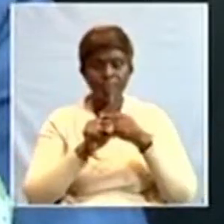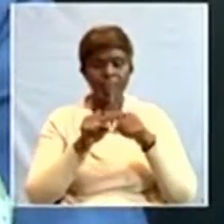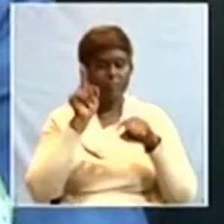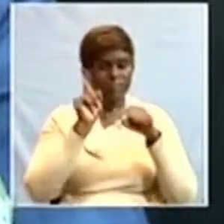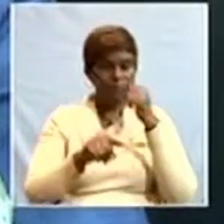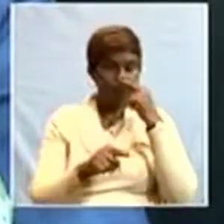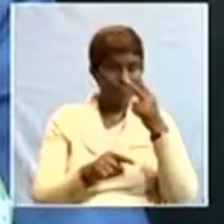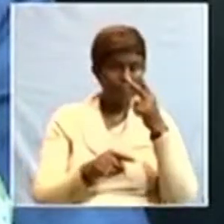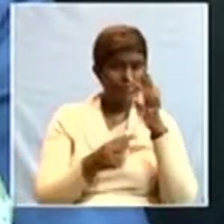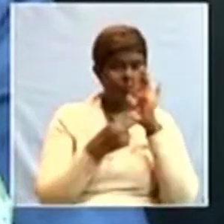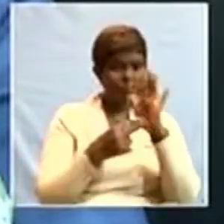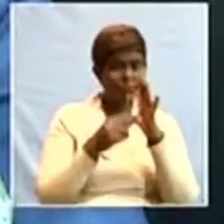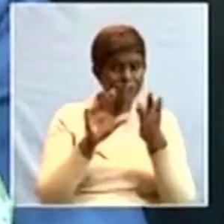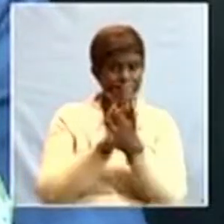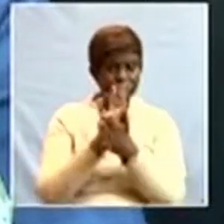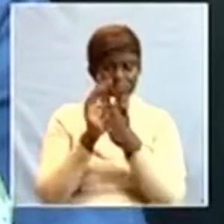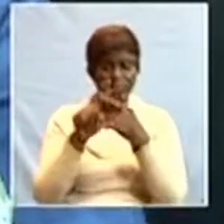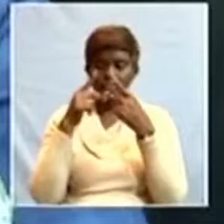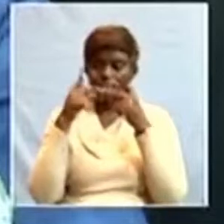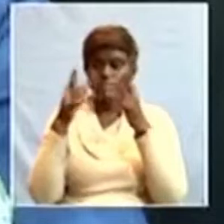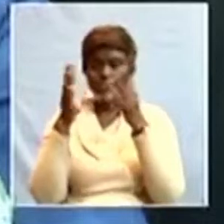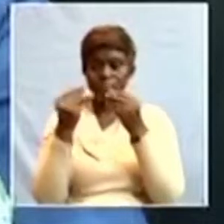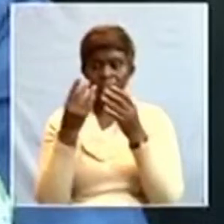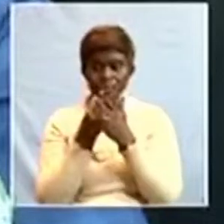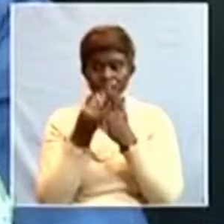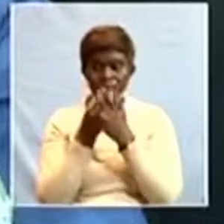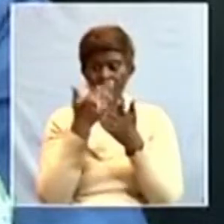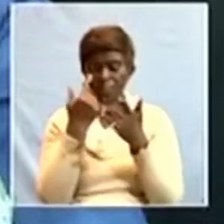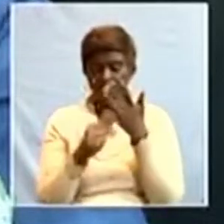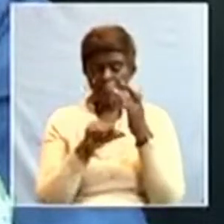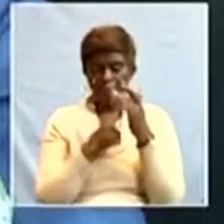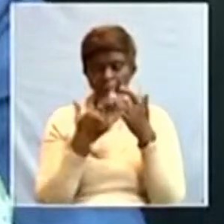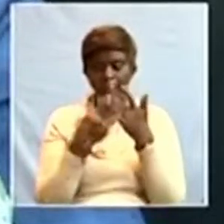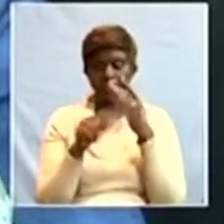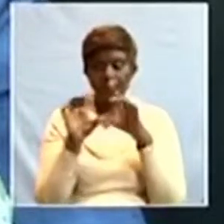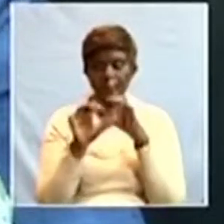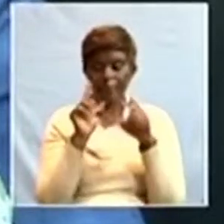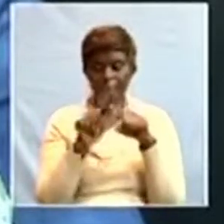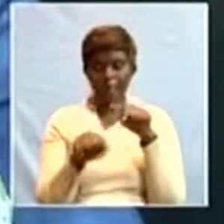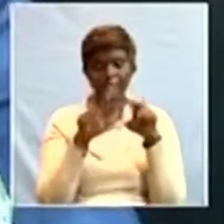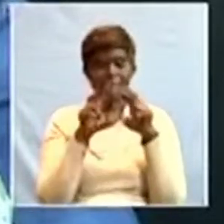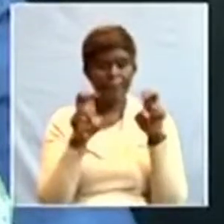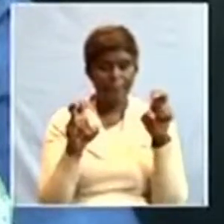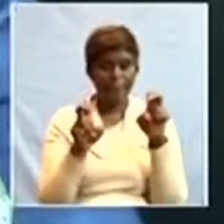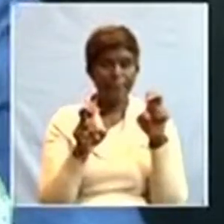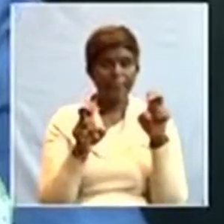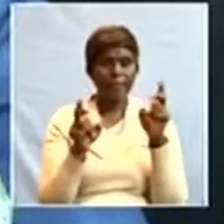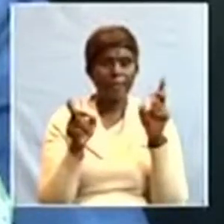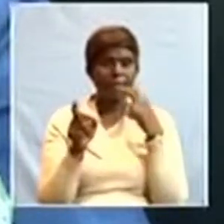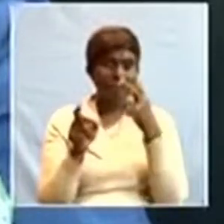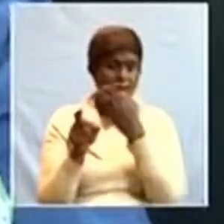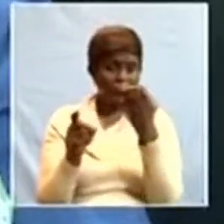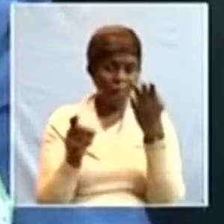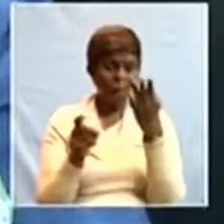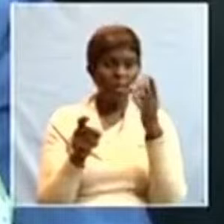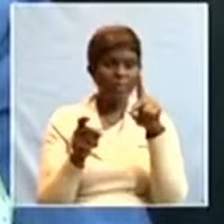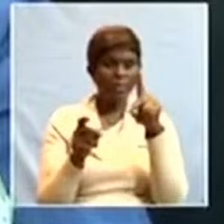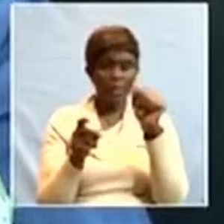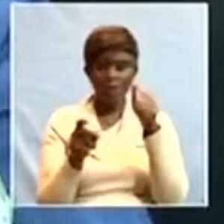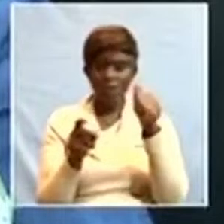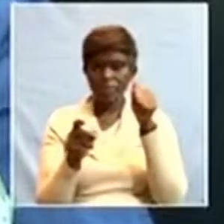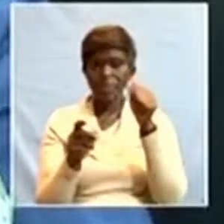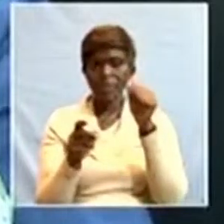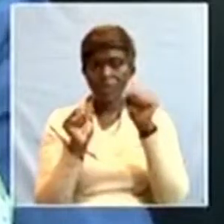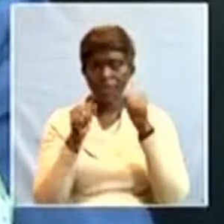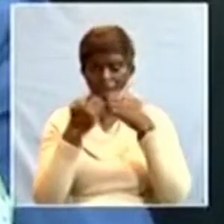see available documents to the Public Accounts Committee, so that we should do what? We can't verify them. When you look at them yourself, PS, you